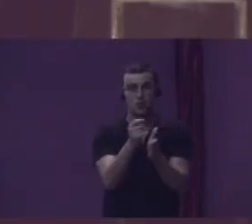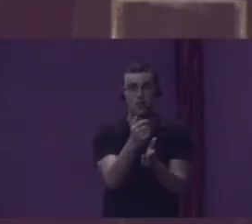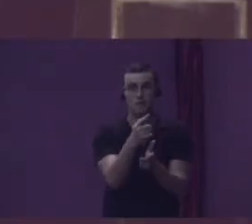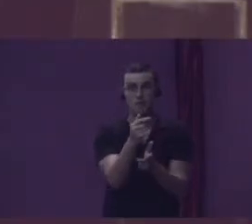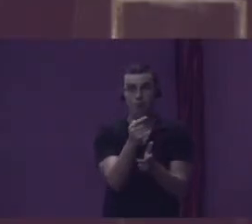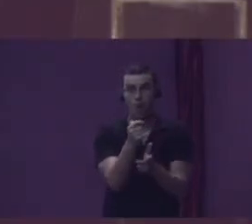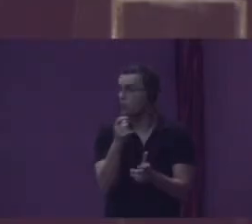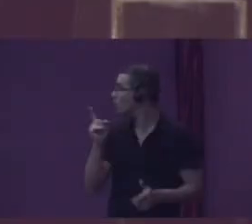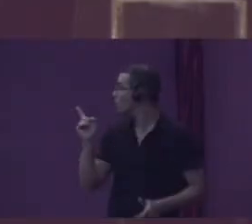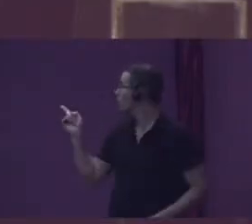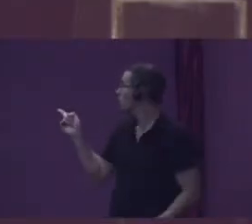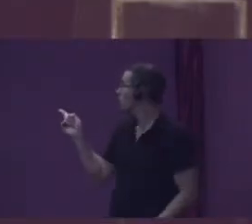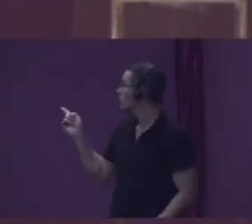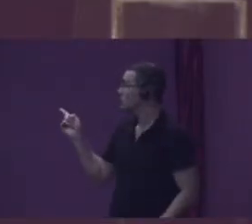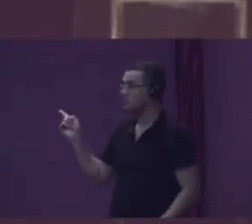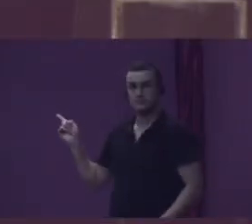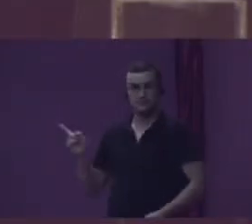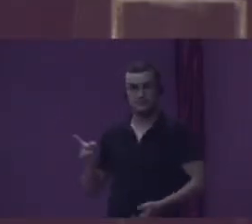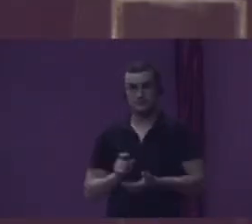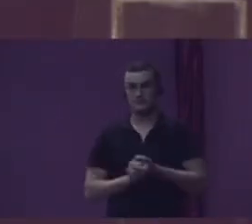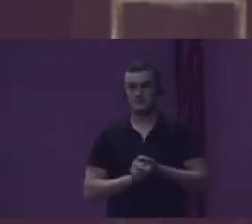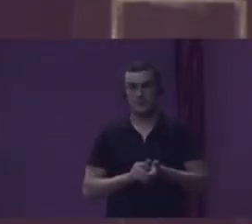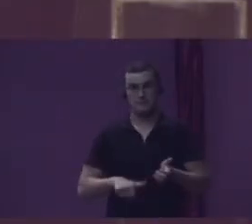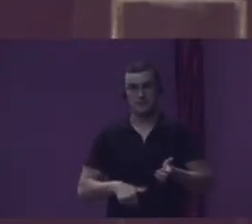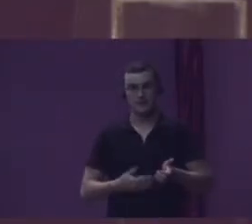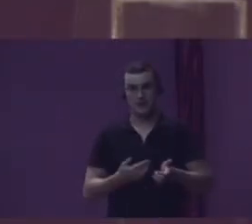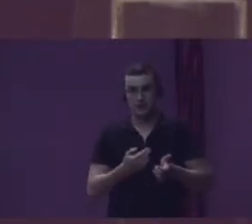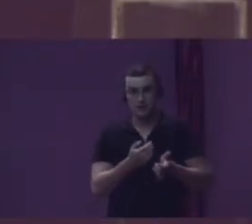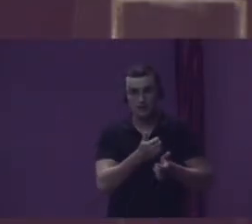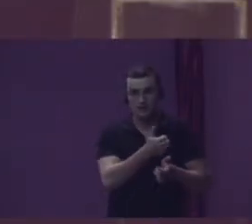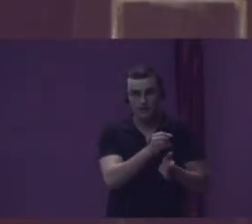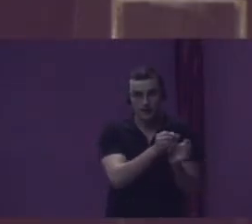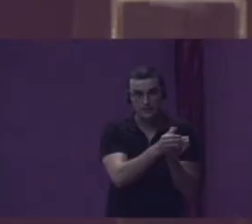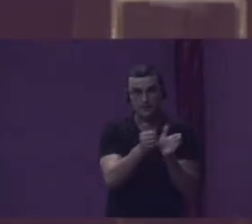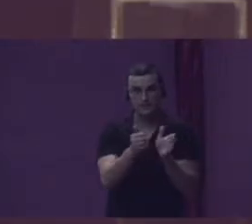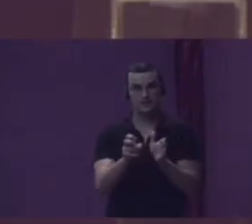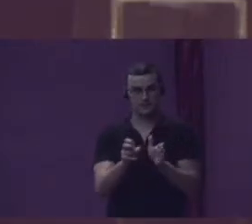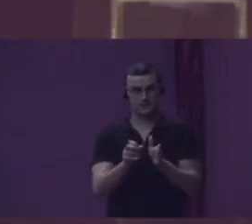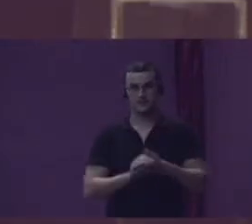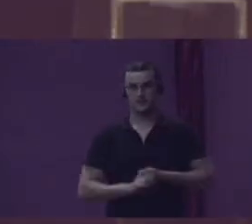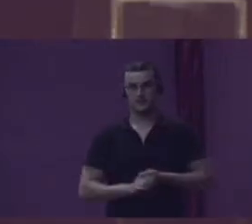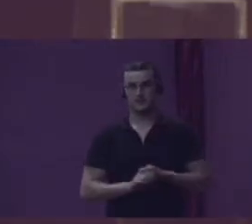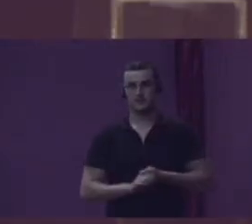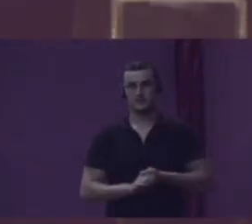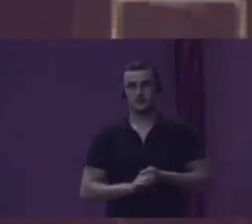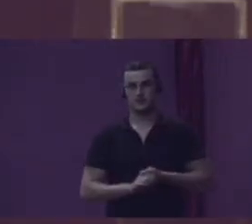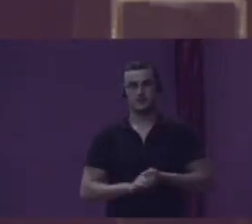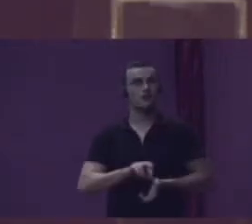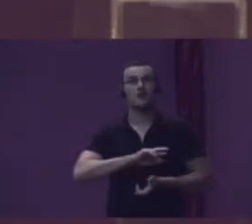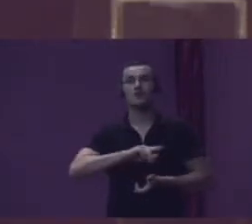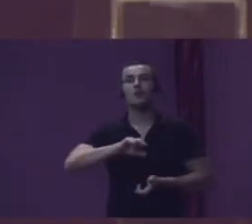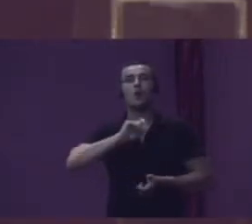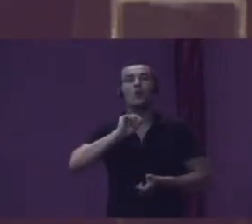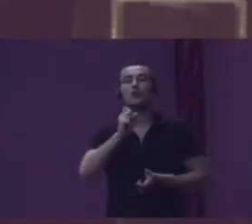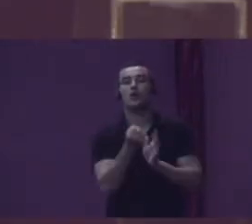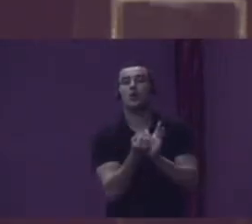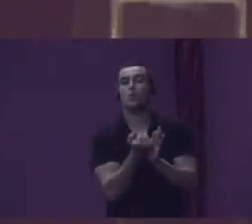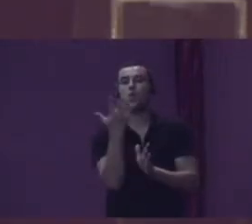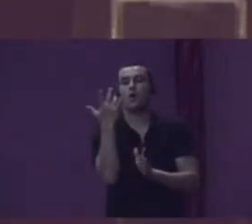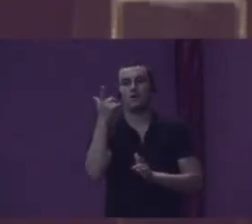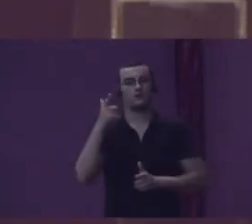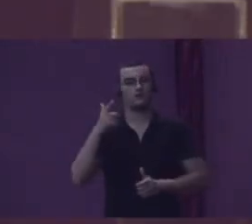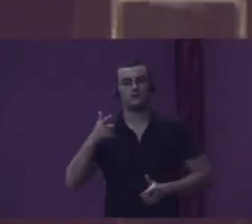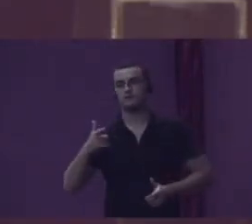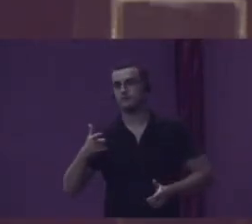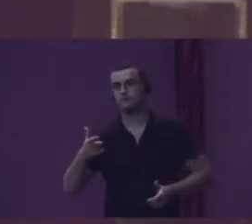my story, it's not only about the right number of cesareans, but making sure the right women are getting them, the ones who need them, and the ones who perhaps